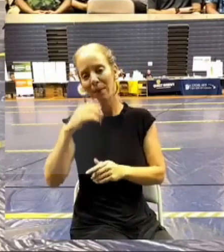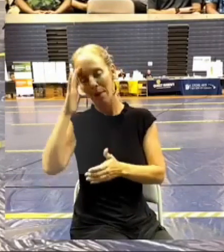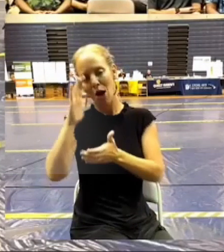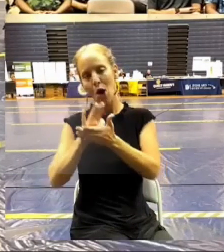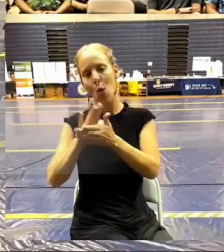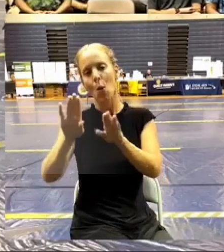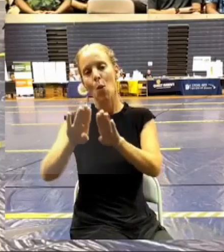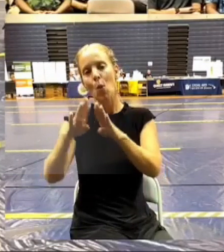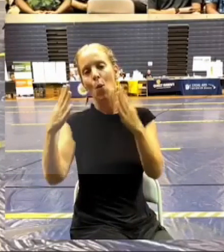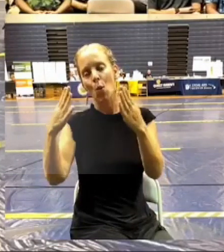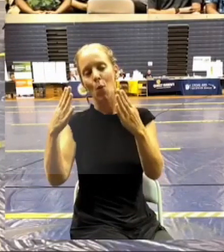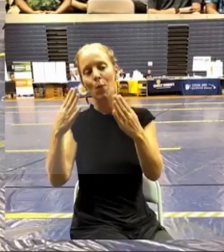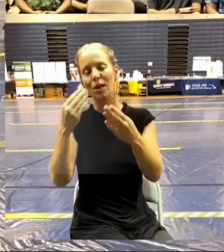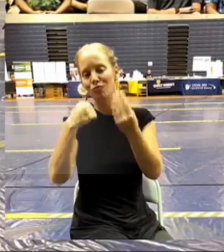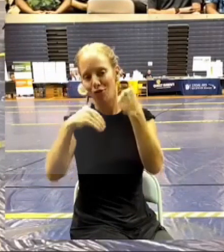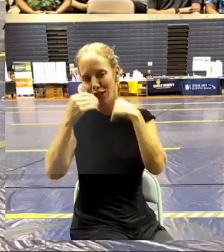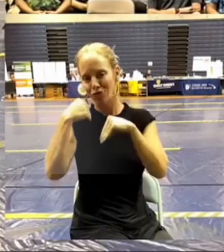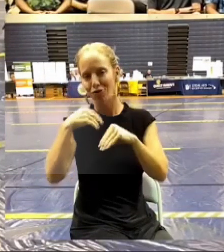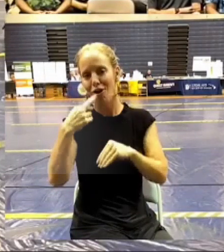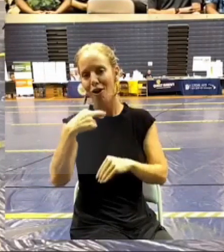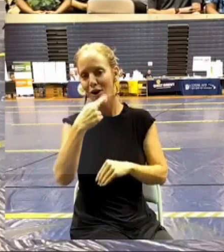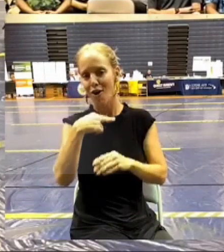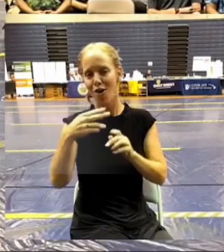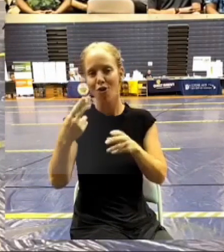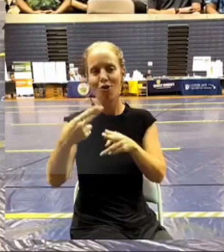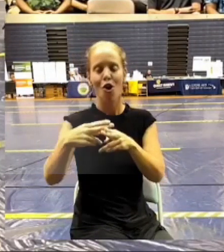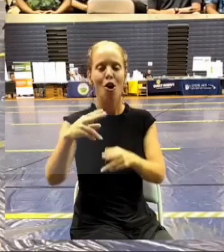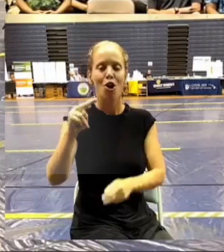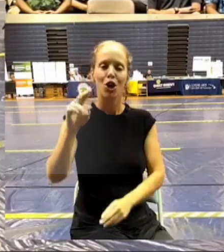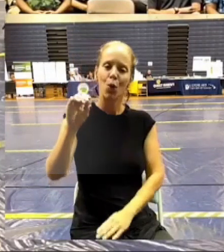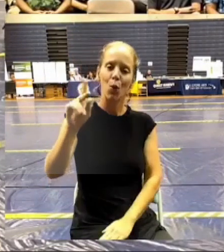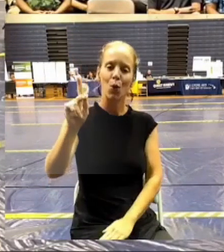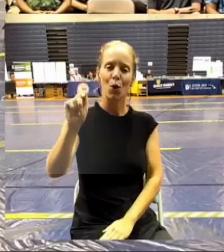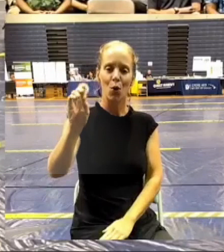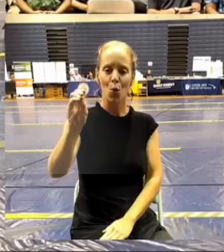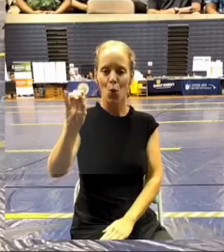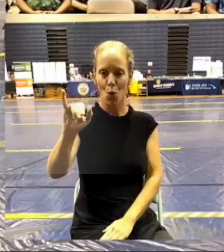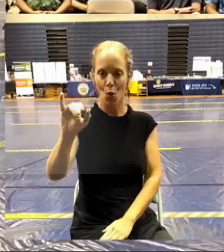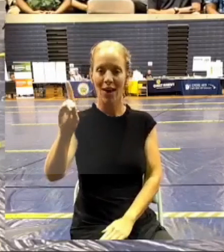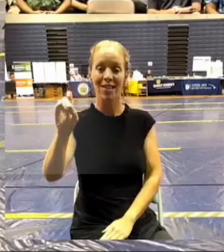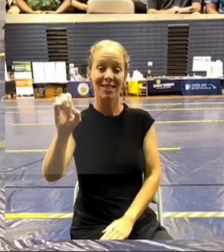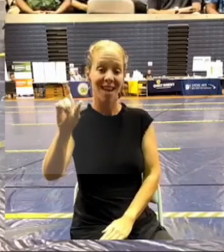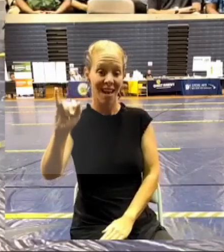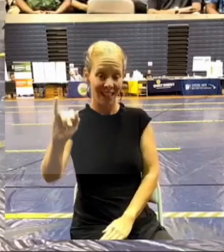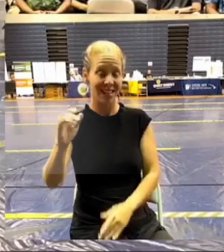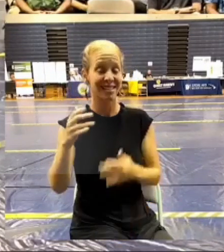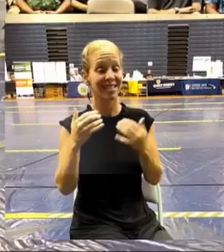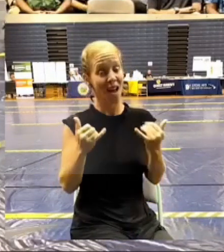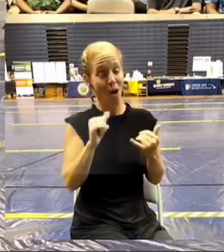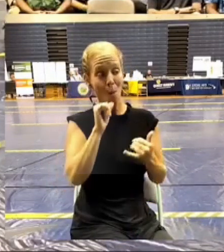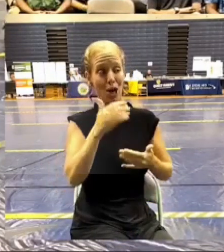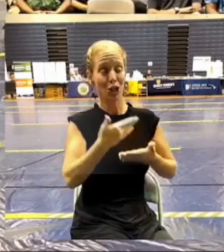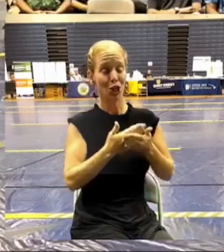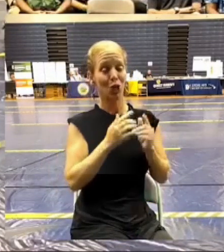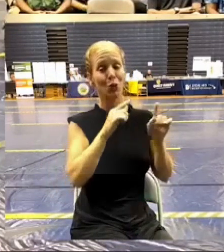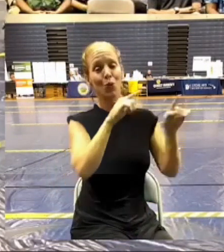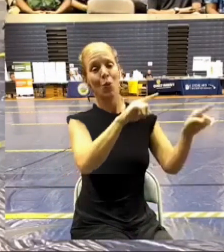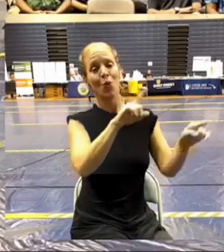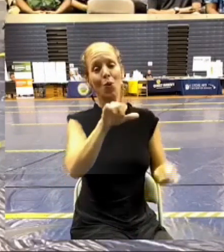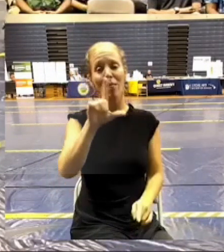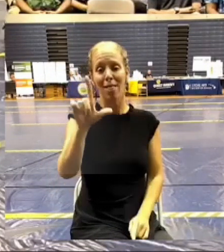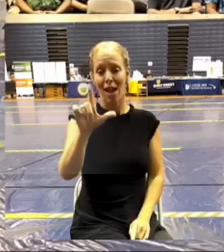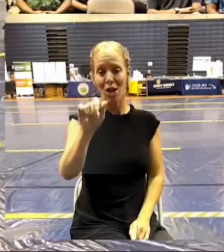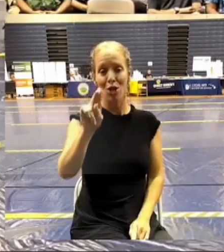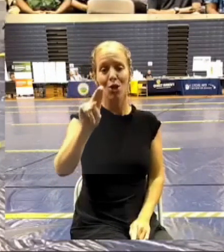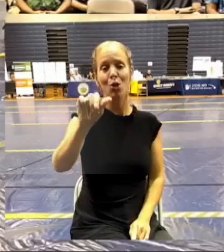over 20 years. And now my daughter is up at Lahaina Luna High School, and so I am Lahaina